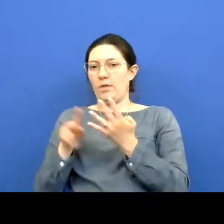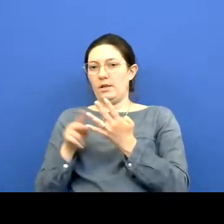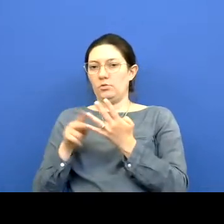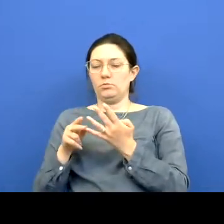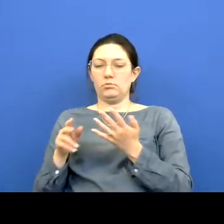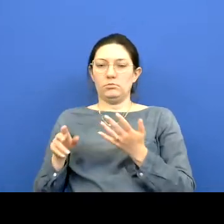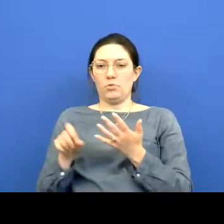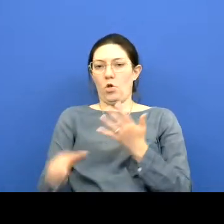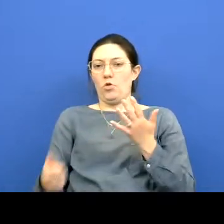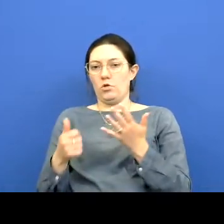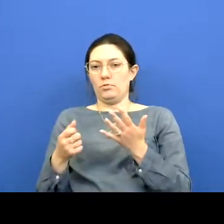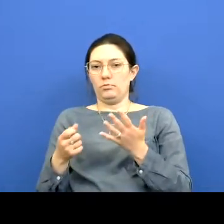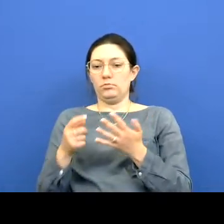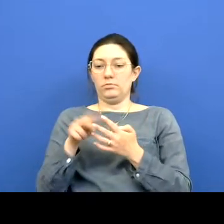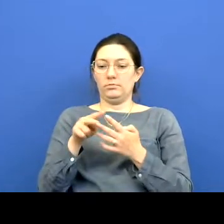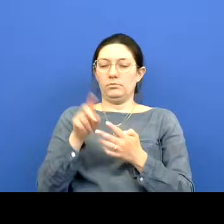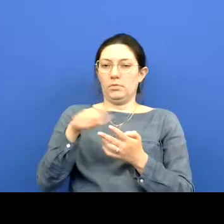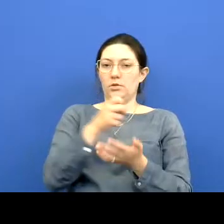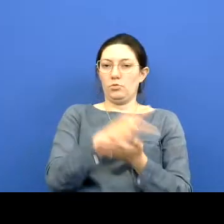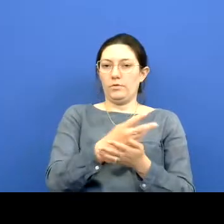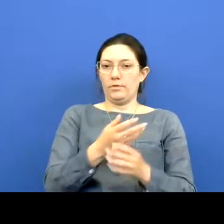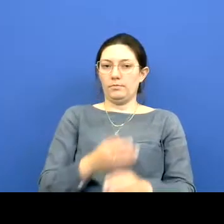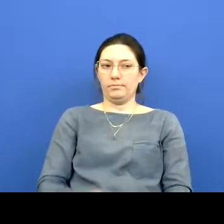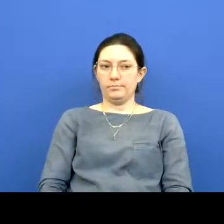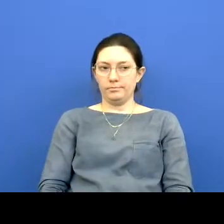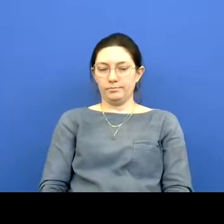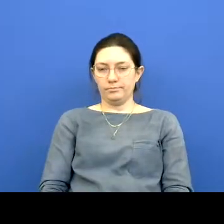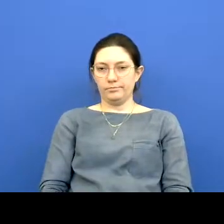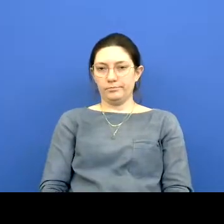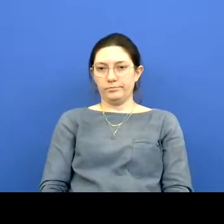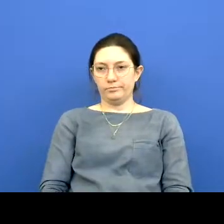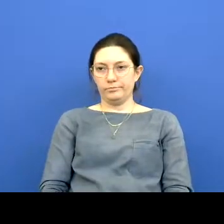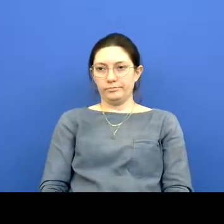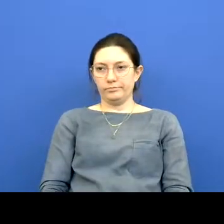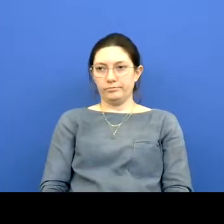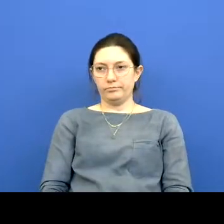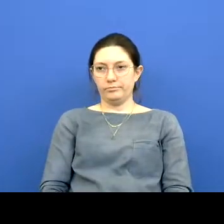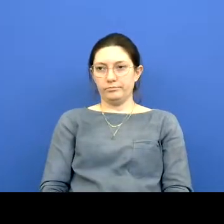received approval from the Article 10 approval from,